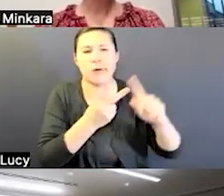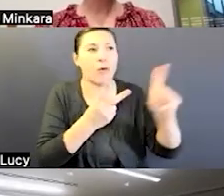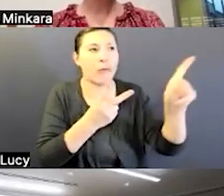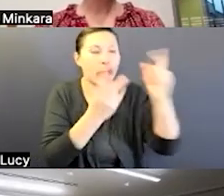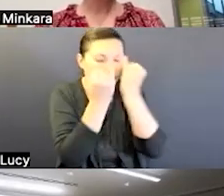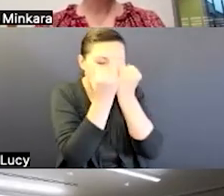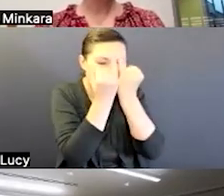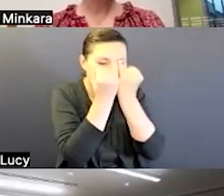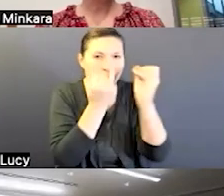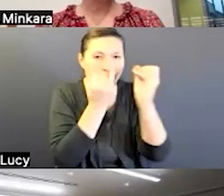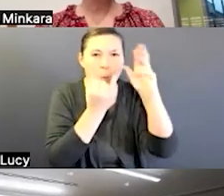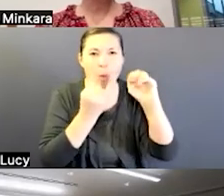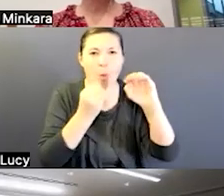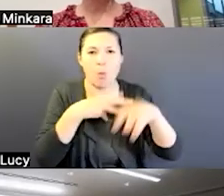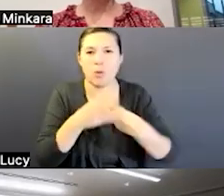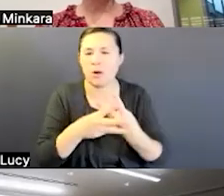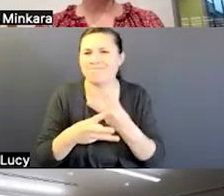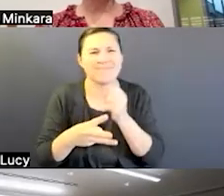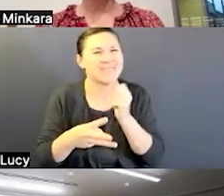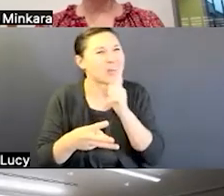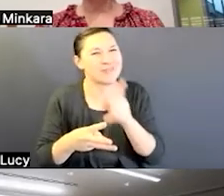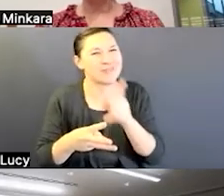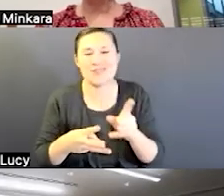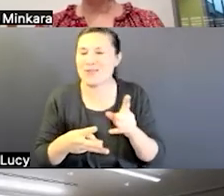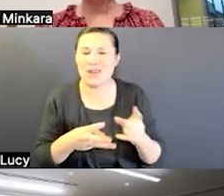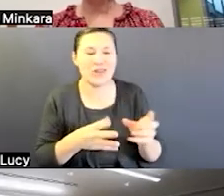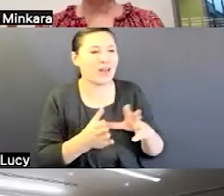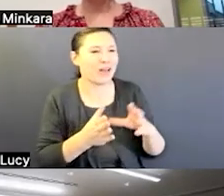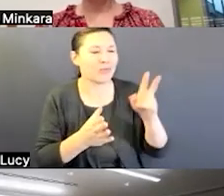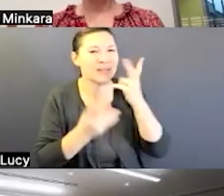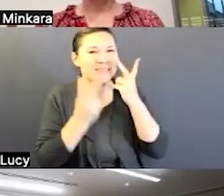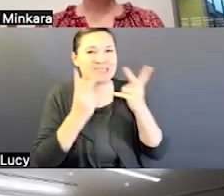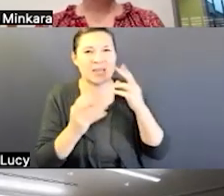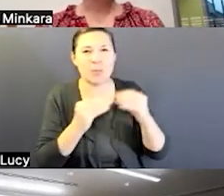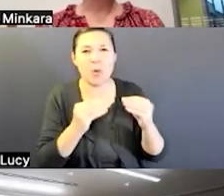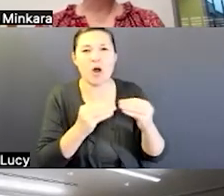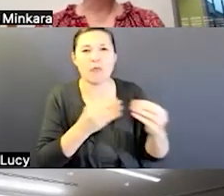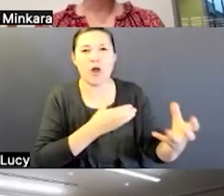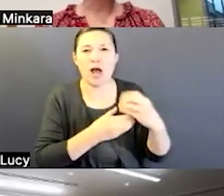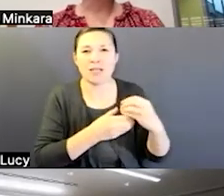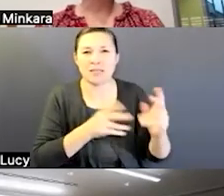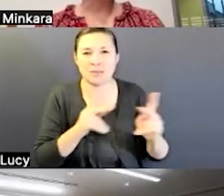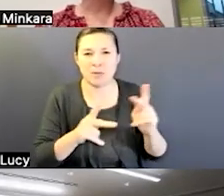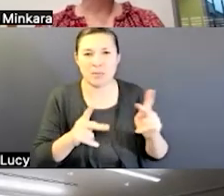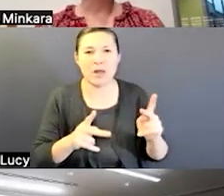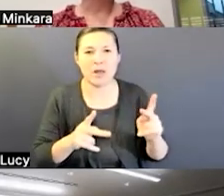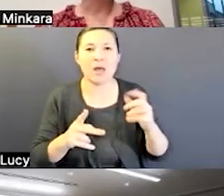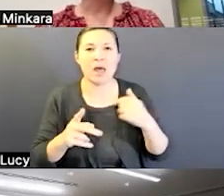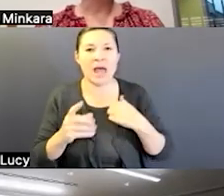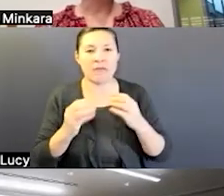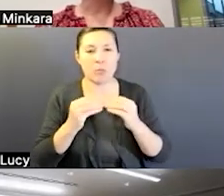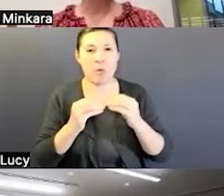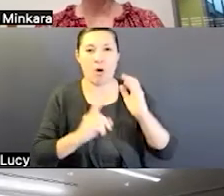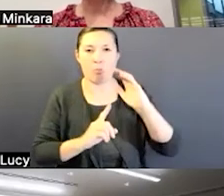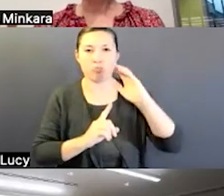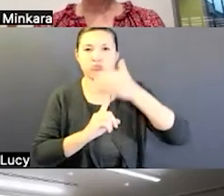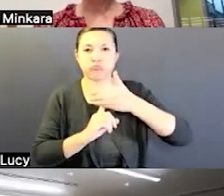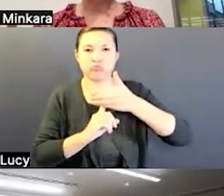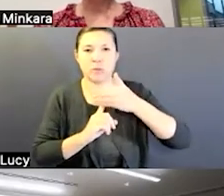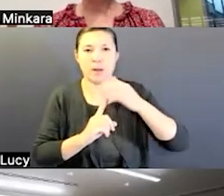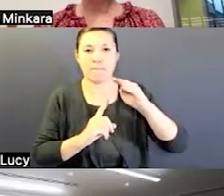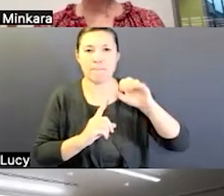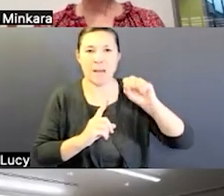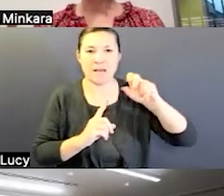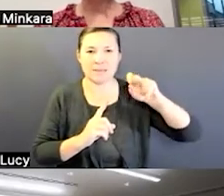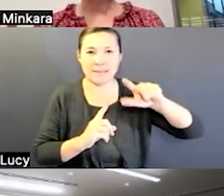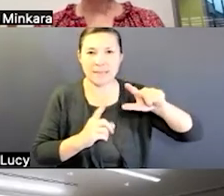as we're learning more and more from autistic people about the problem of masking and hiding your autistic traits because they're not acceptable.